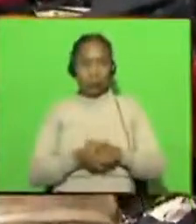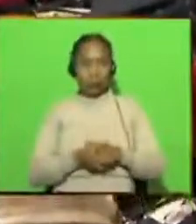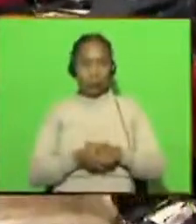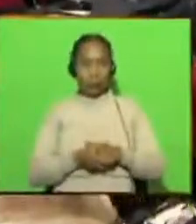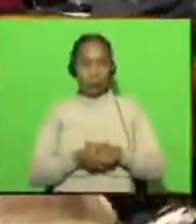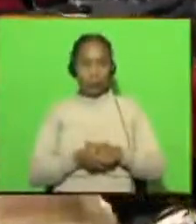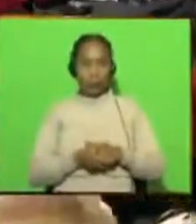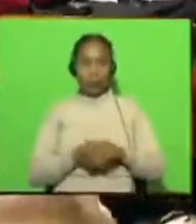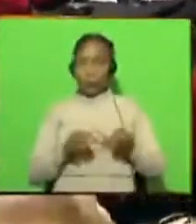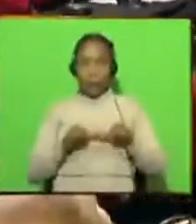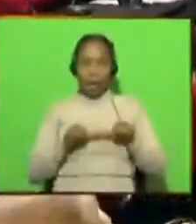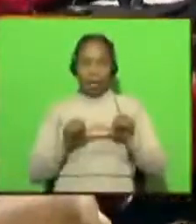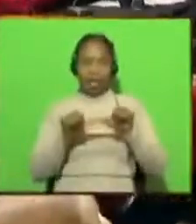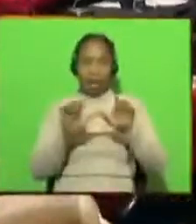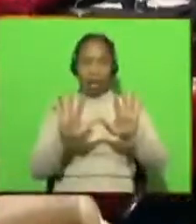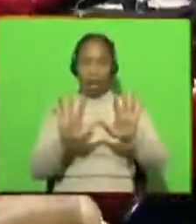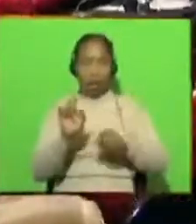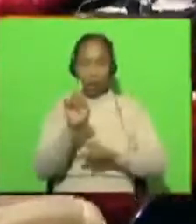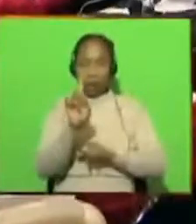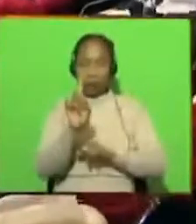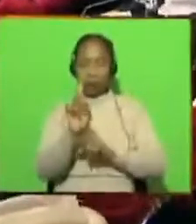Our Honorable Speaker,